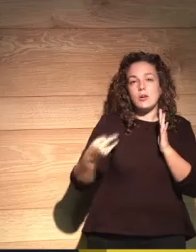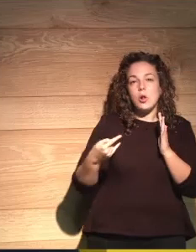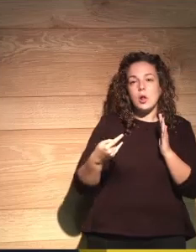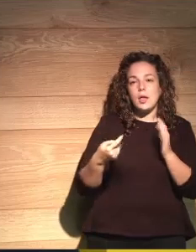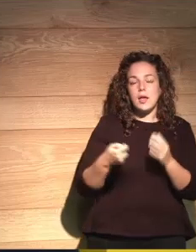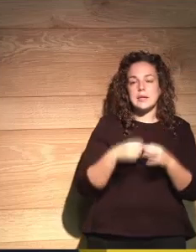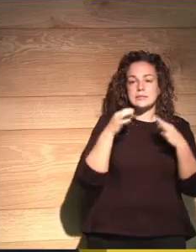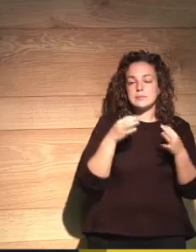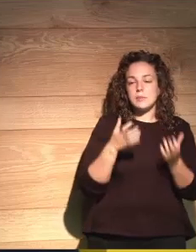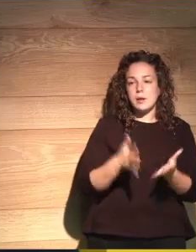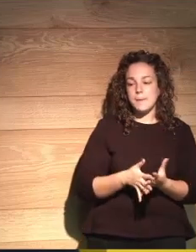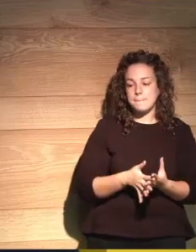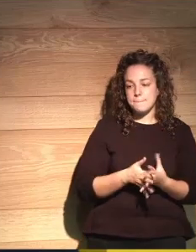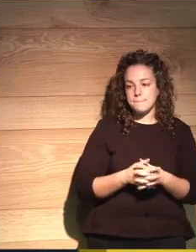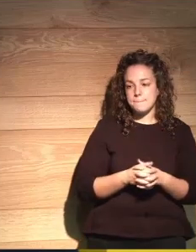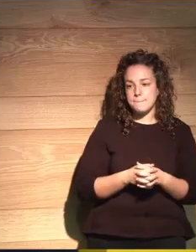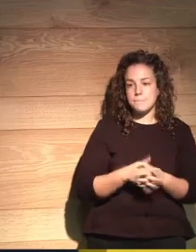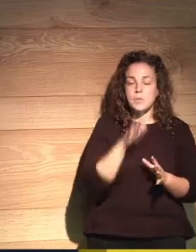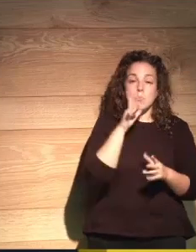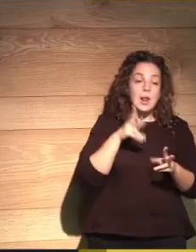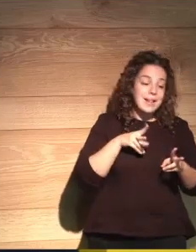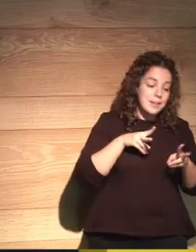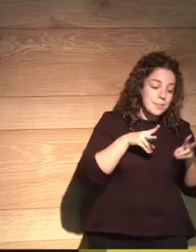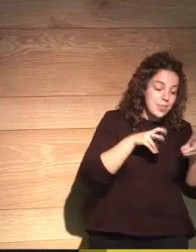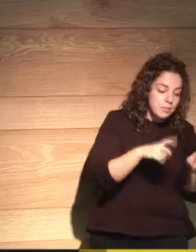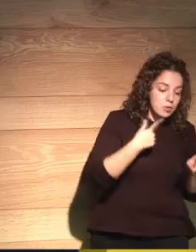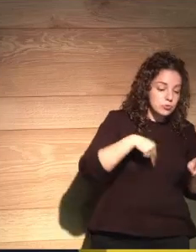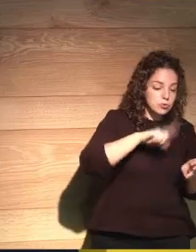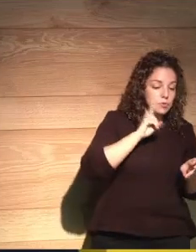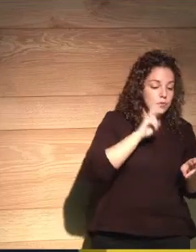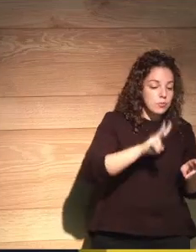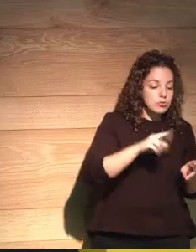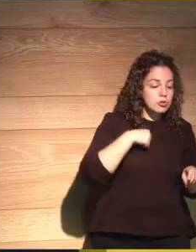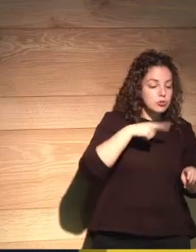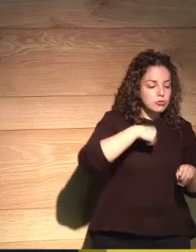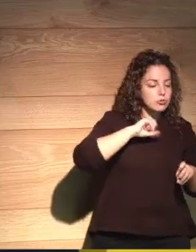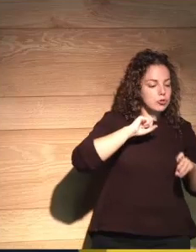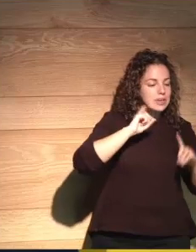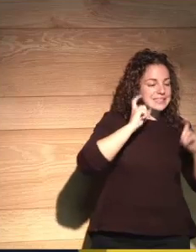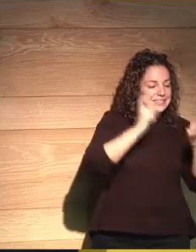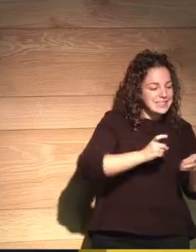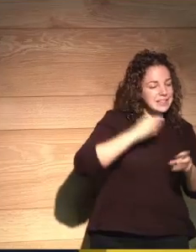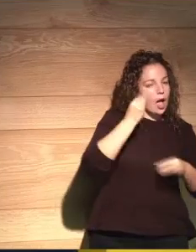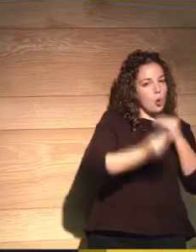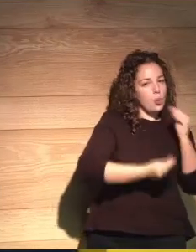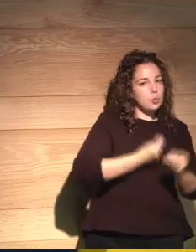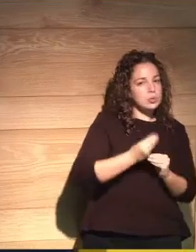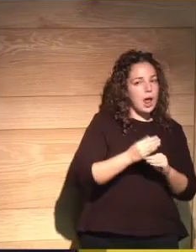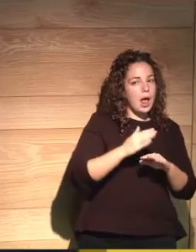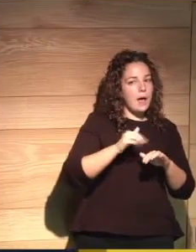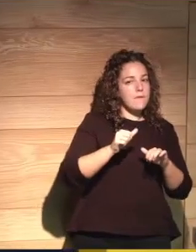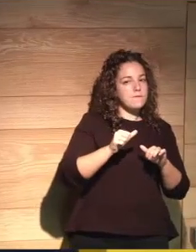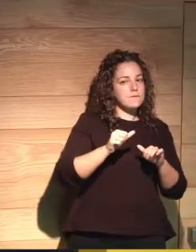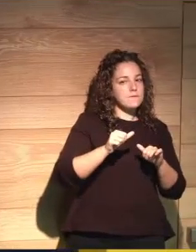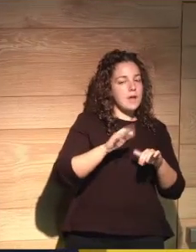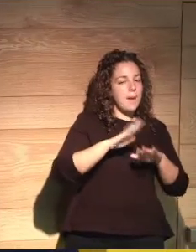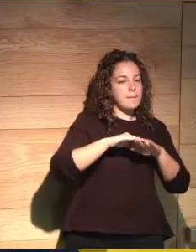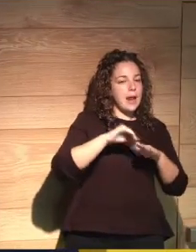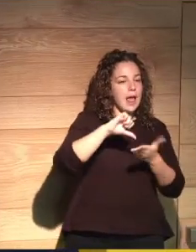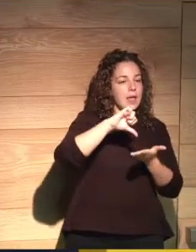It is with technology, it is always in the beginning, we tend to be very optimistic, and we tend